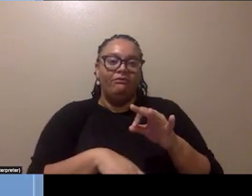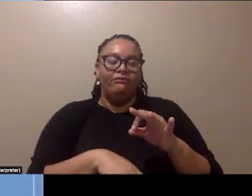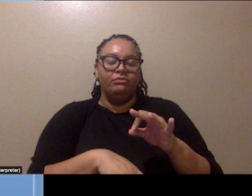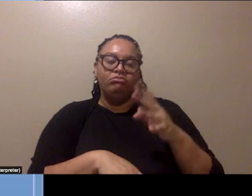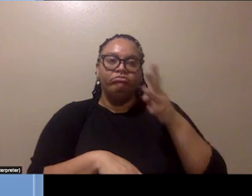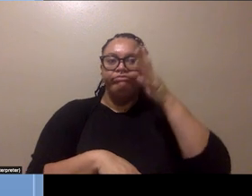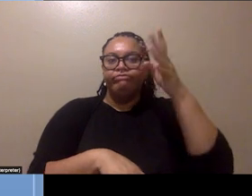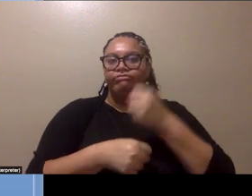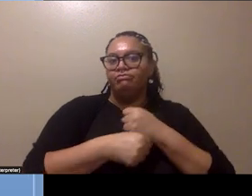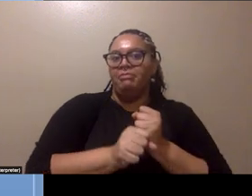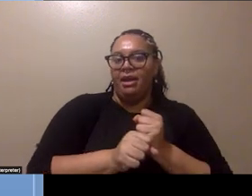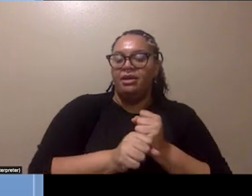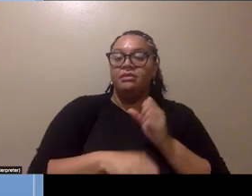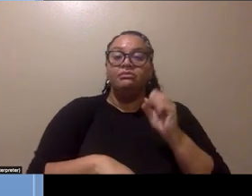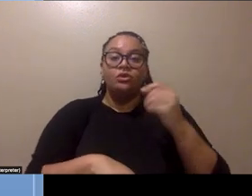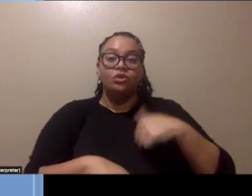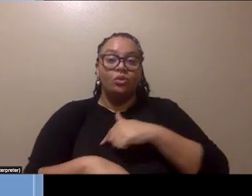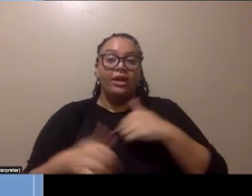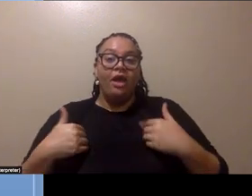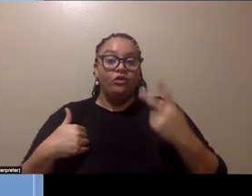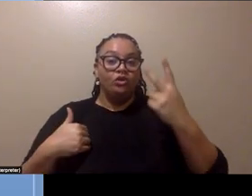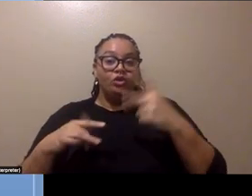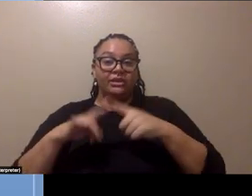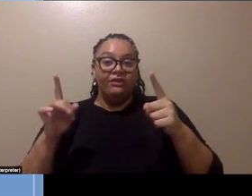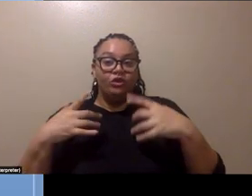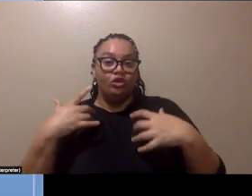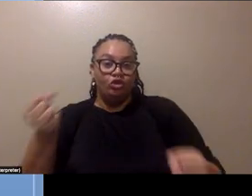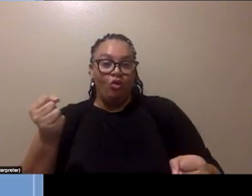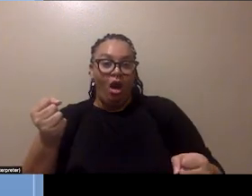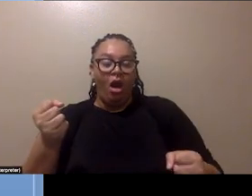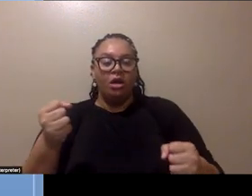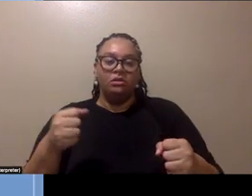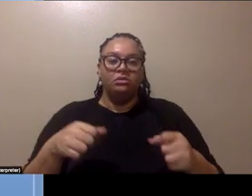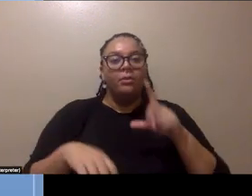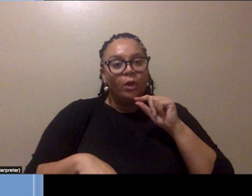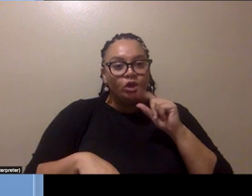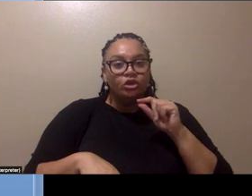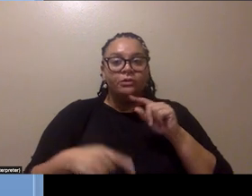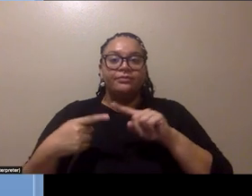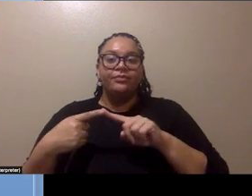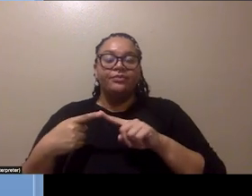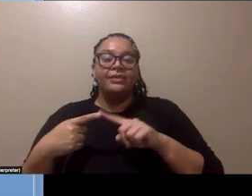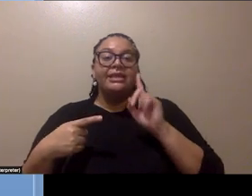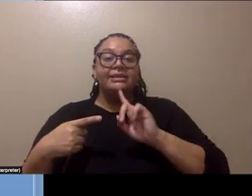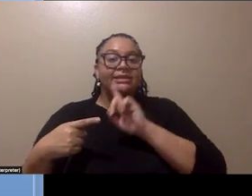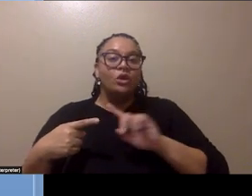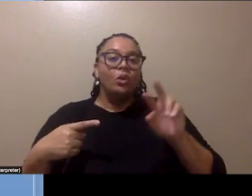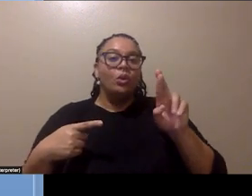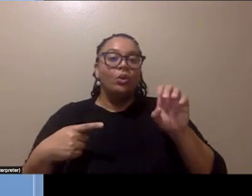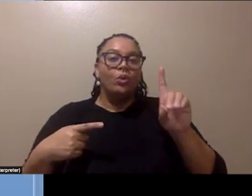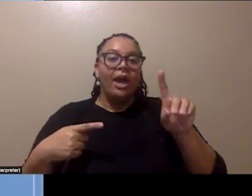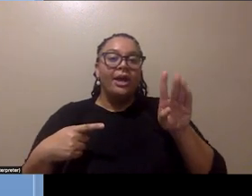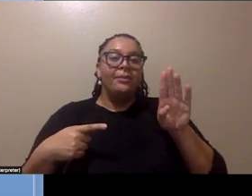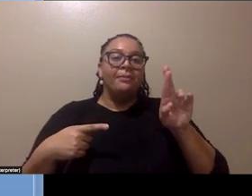25 years of creation. So we had 2 different strong excavators that we found nests from. We had a